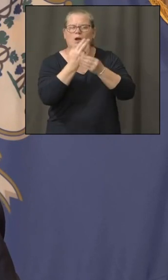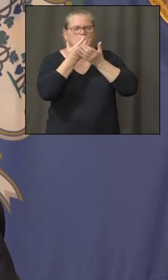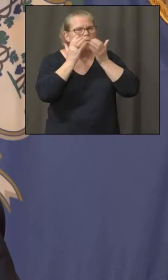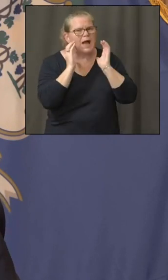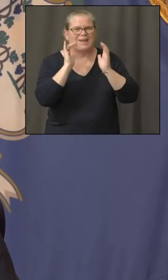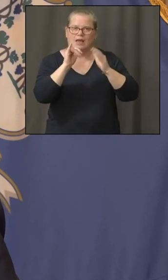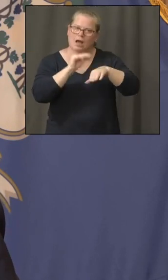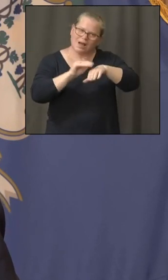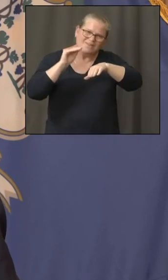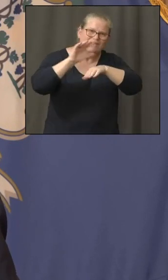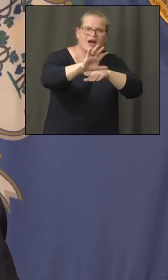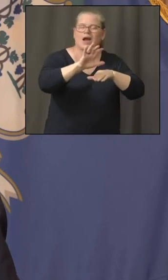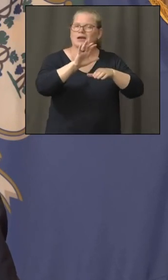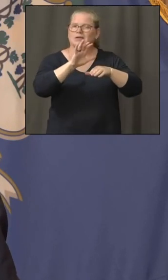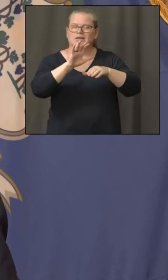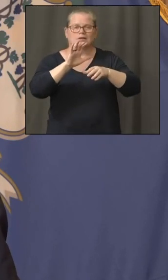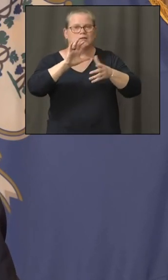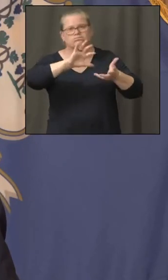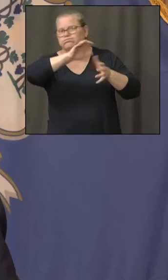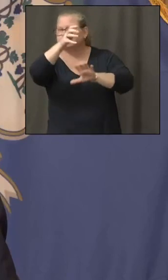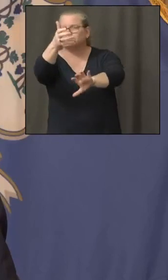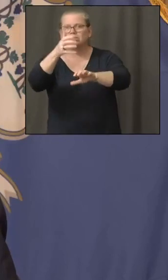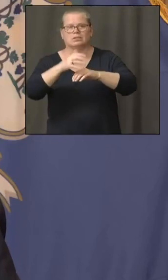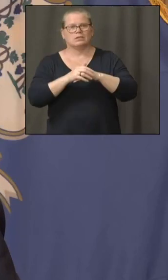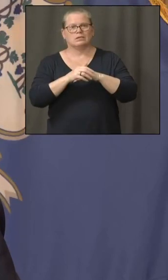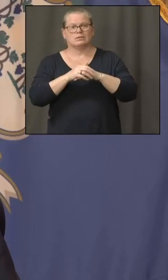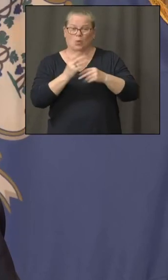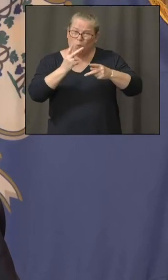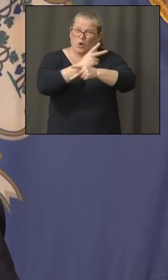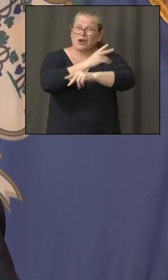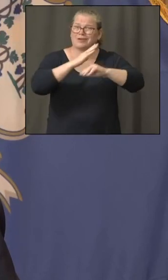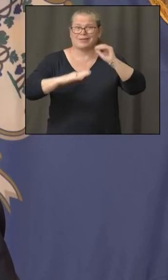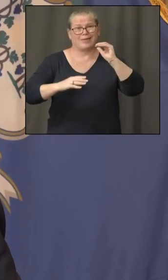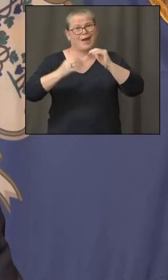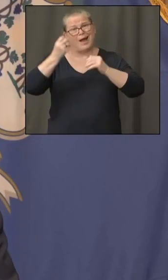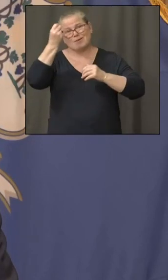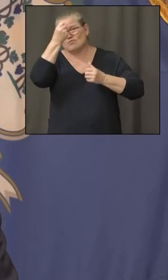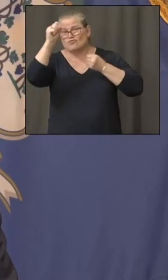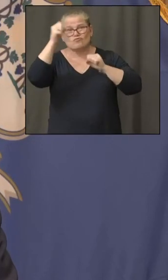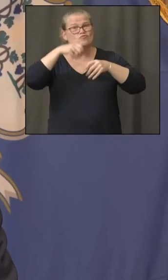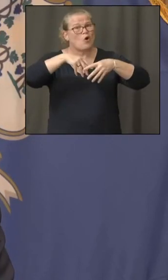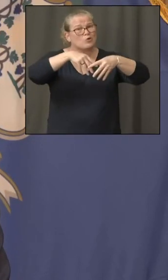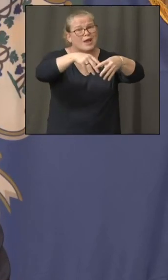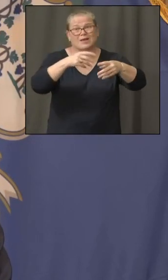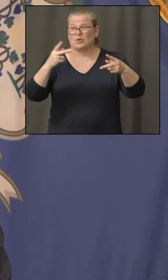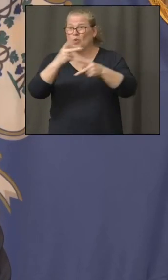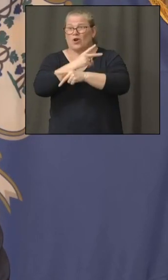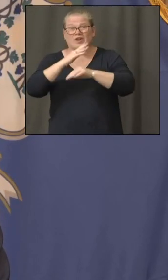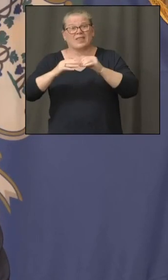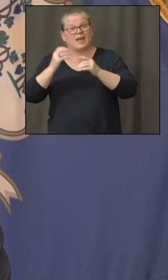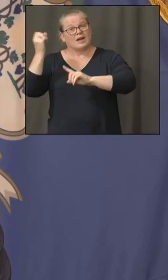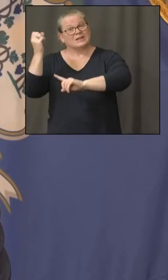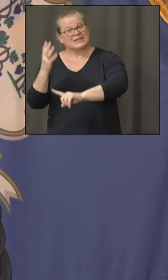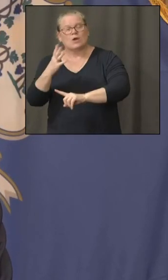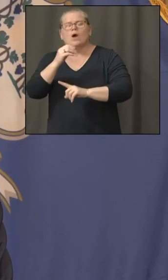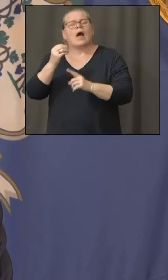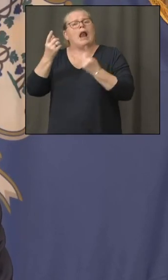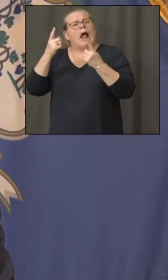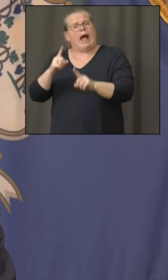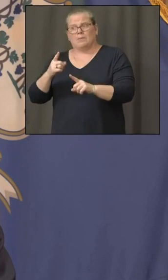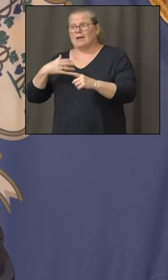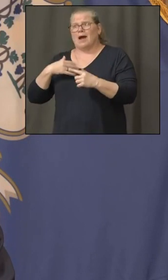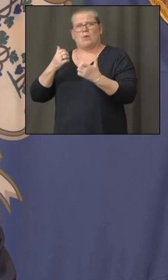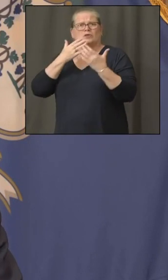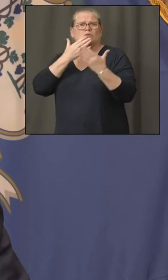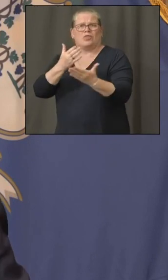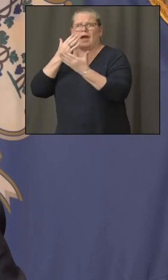rate. More than protests, more than going to the casinos. And I'm really thankful, by the way, to the tribes. I understand